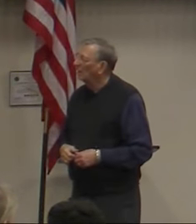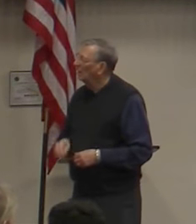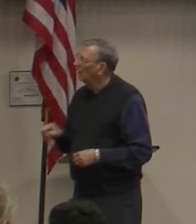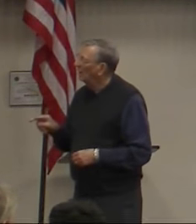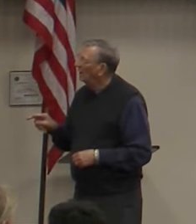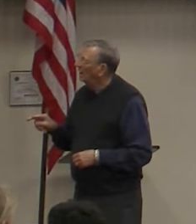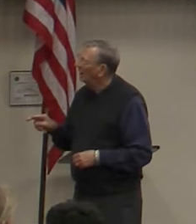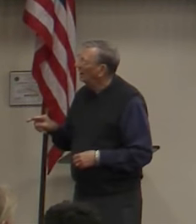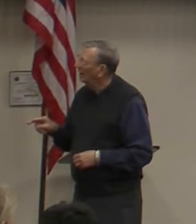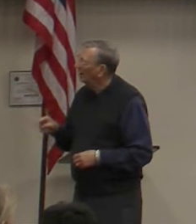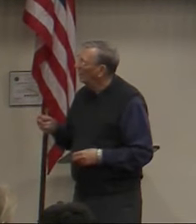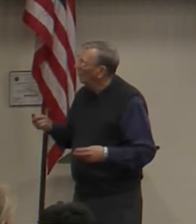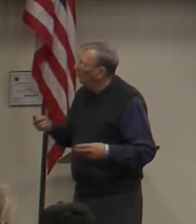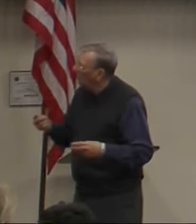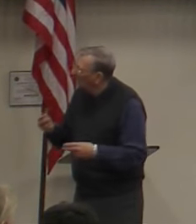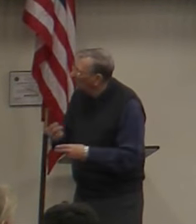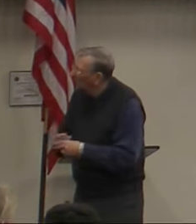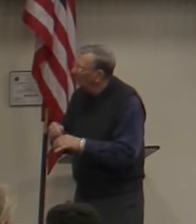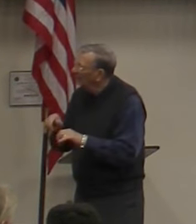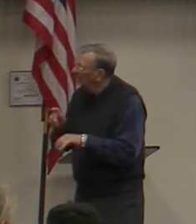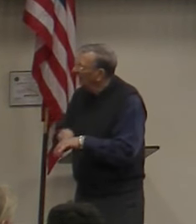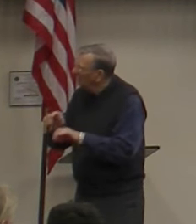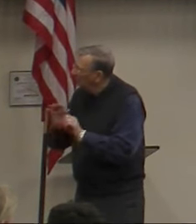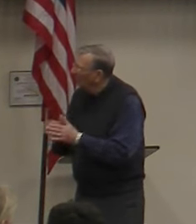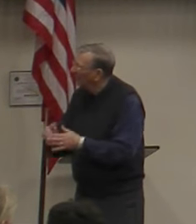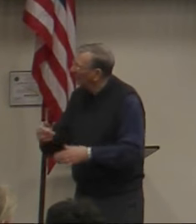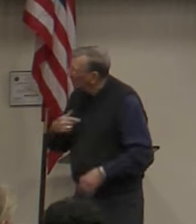saying, well, this is the worst possible timing.